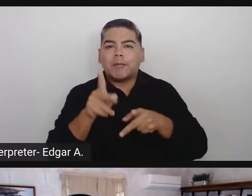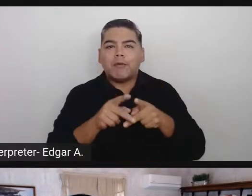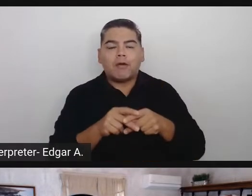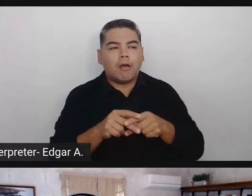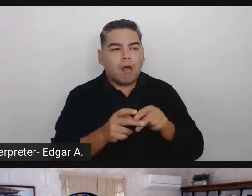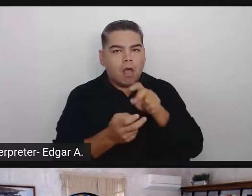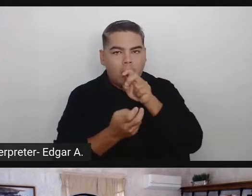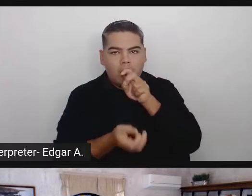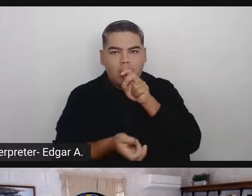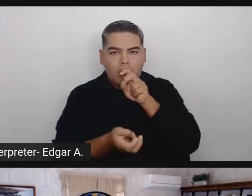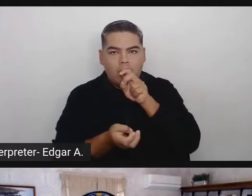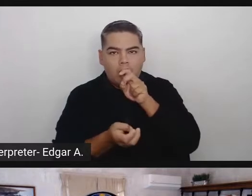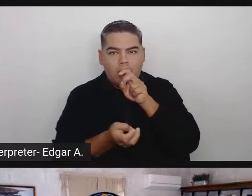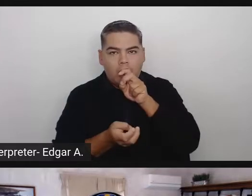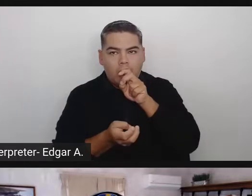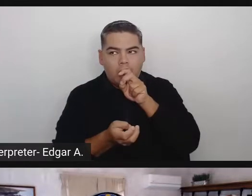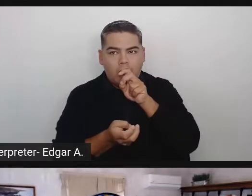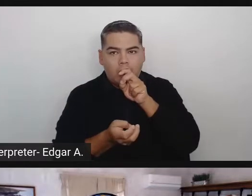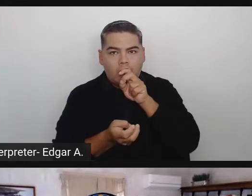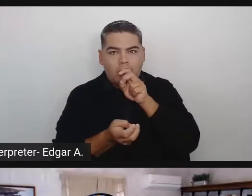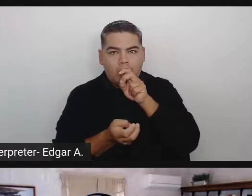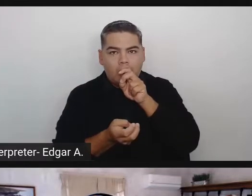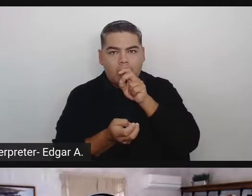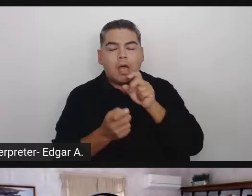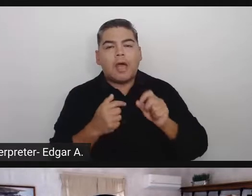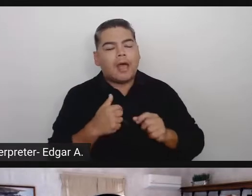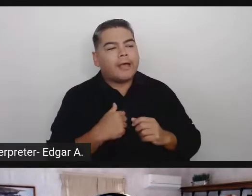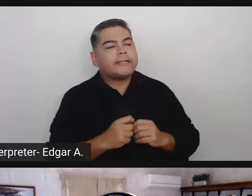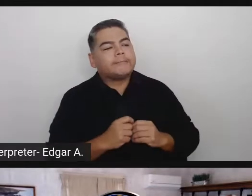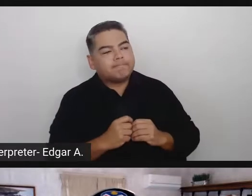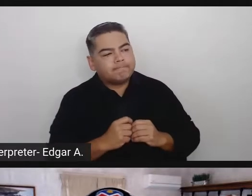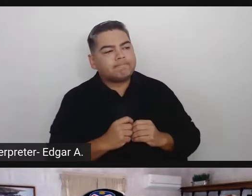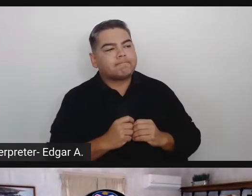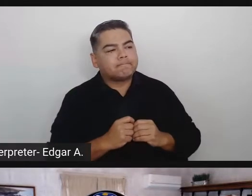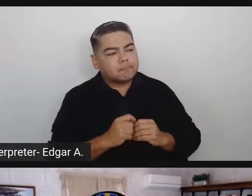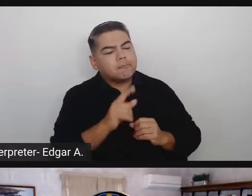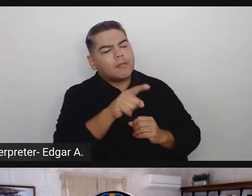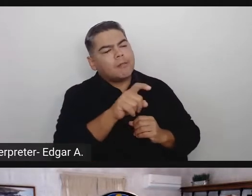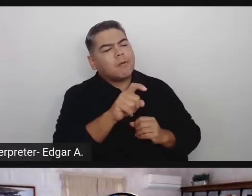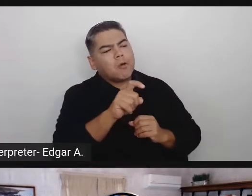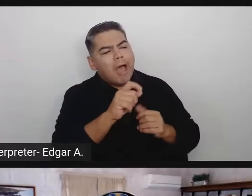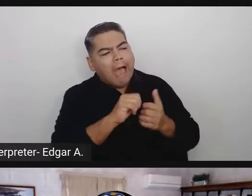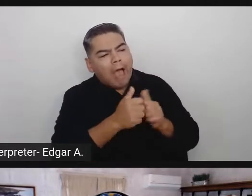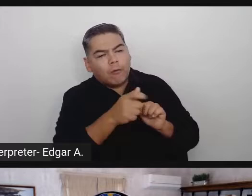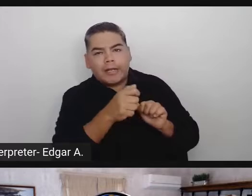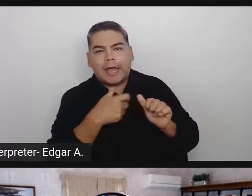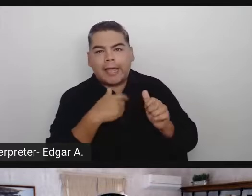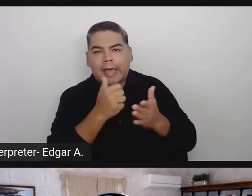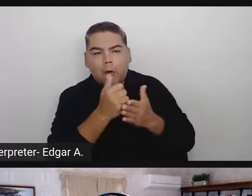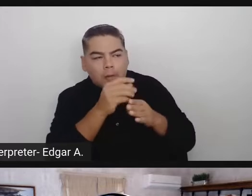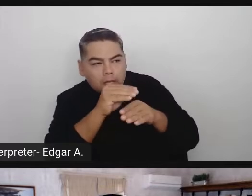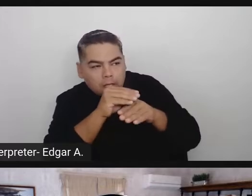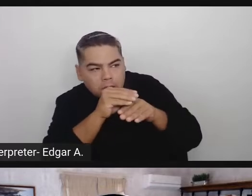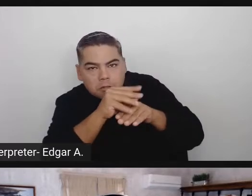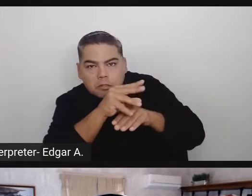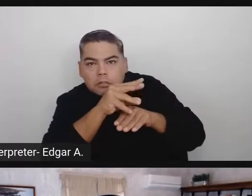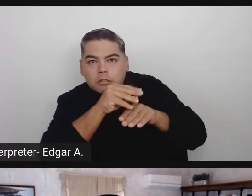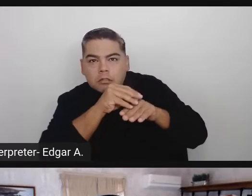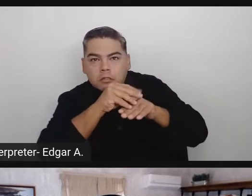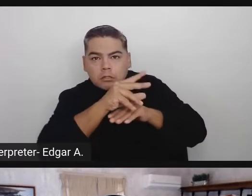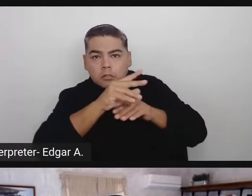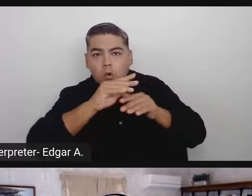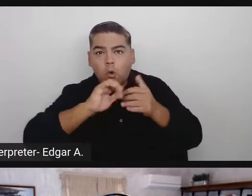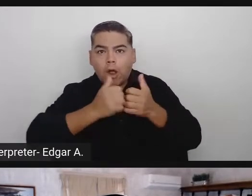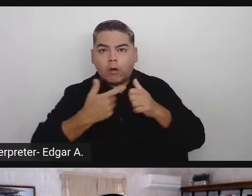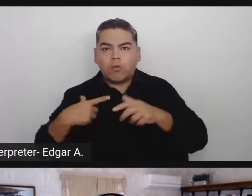like, well, we need to actually, figure out how to either persuade this person or take over control of the decision making,